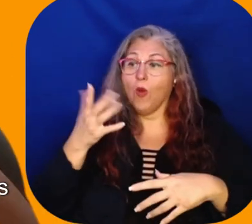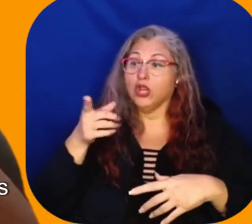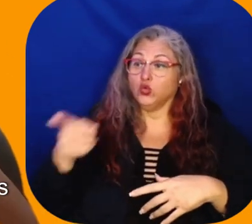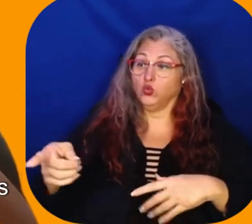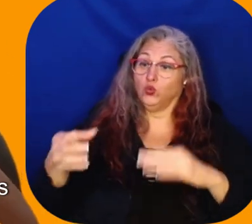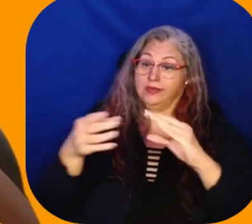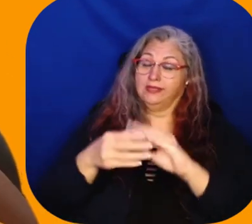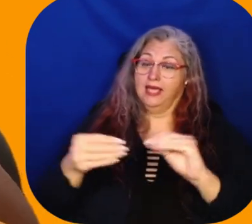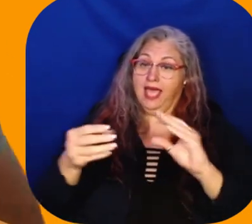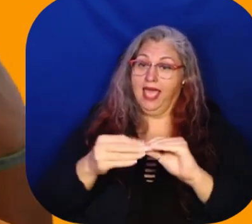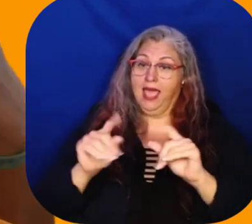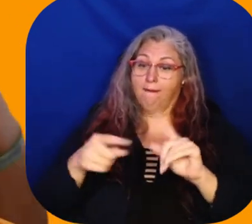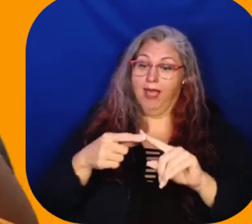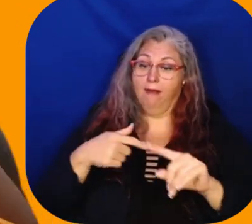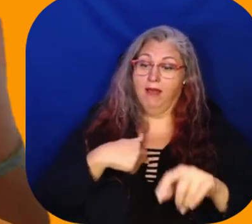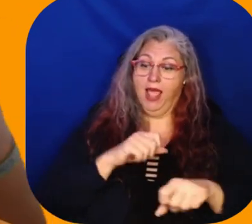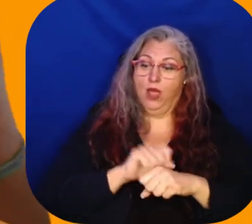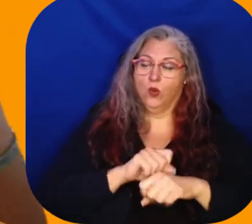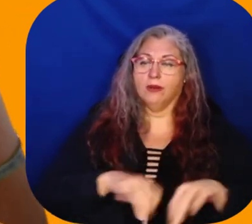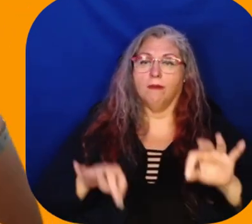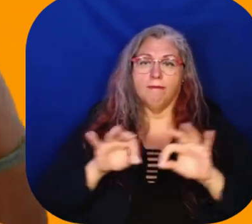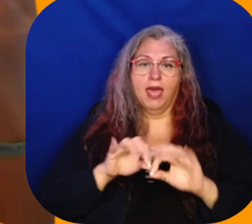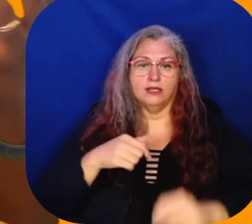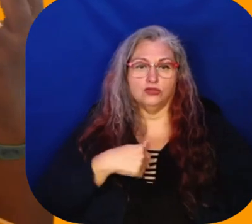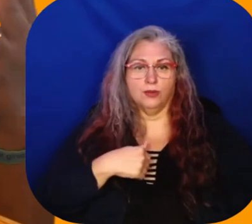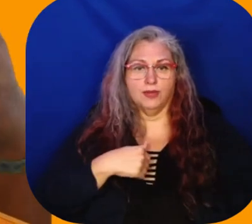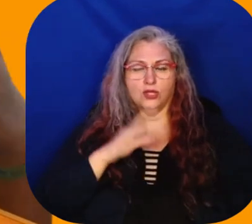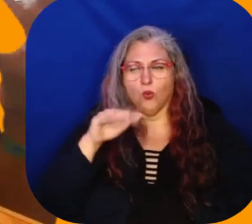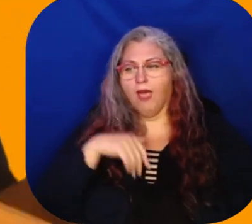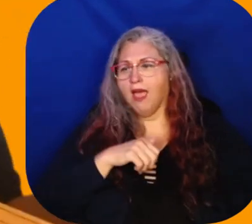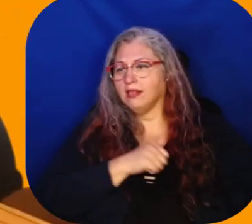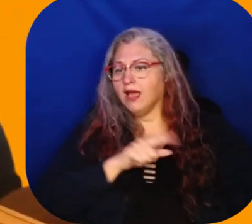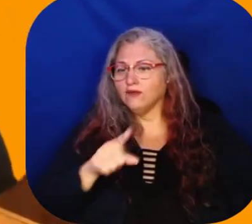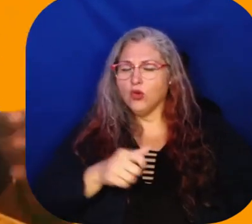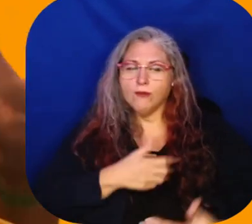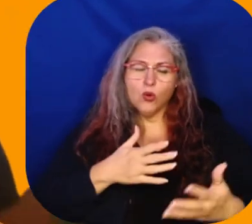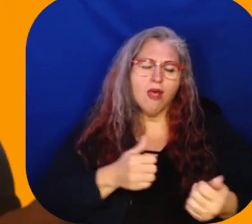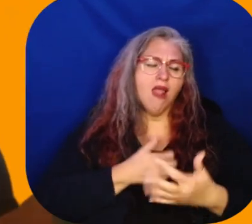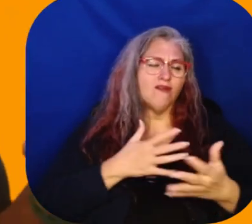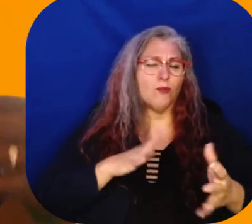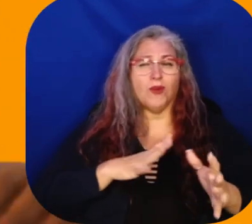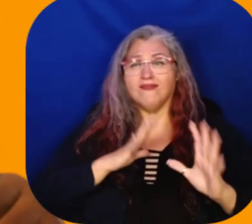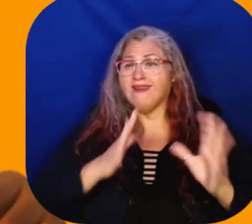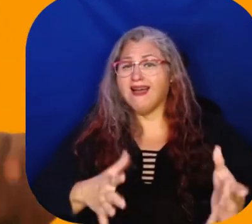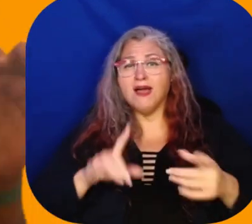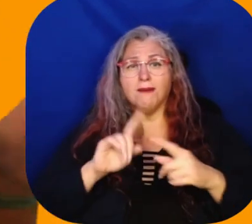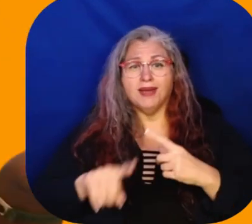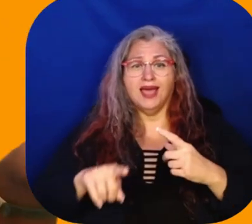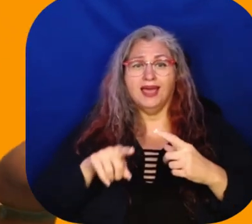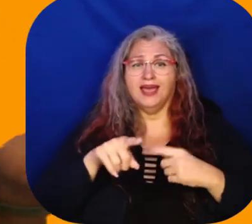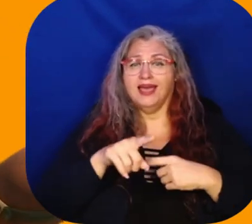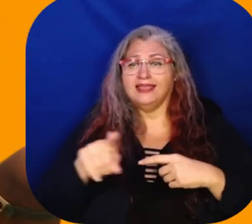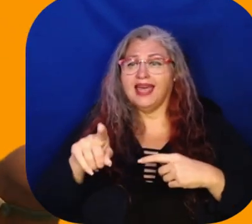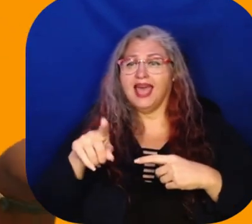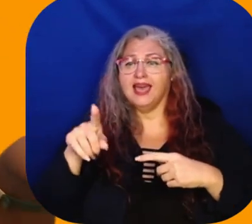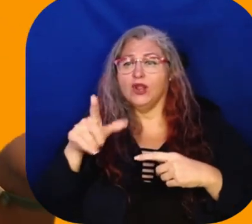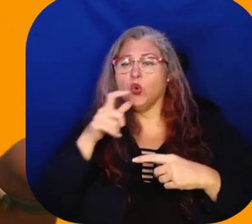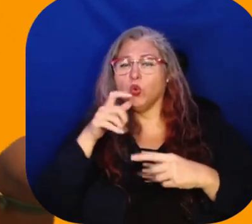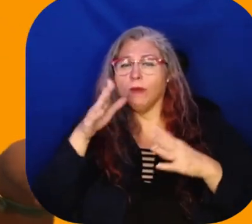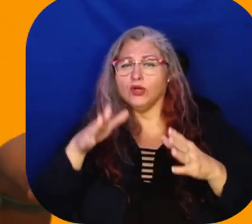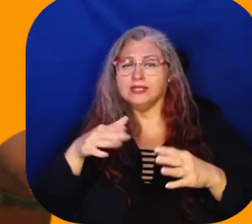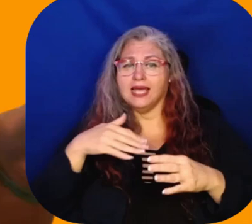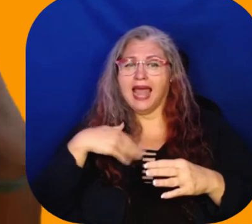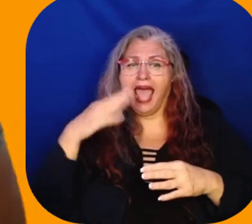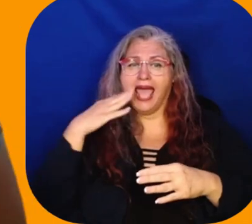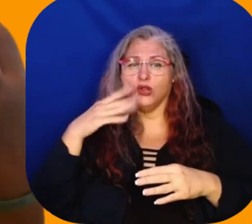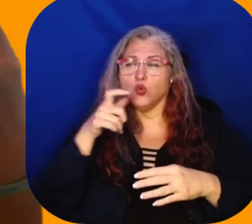about my work matters to me. A lot of people, oh, I love your poetry, but you know, who is that vessel that speaks that? I know who the vessel is that